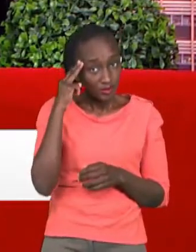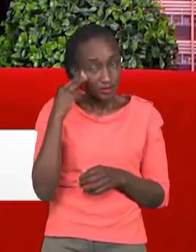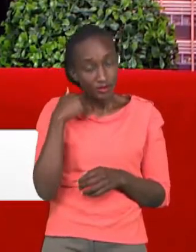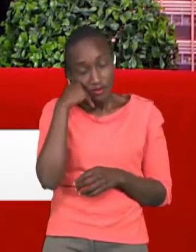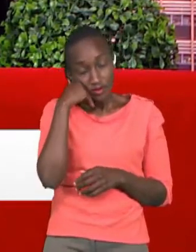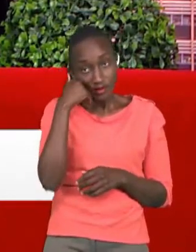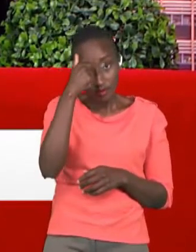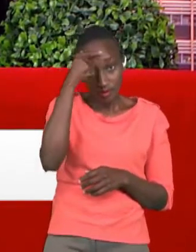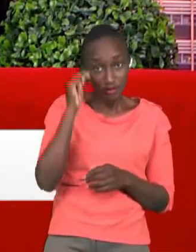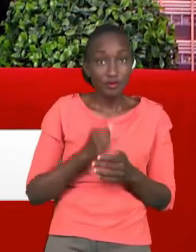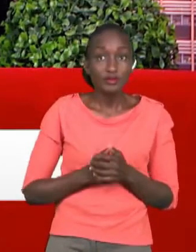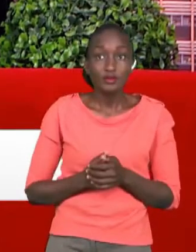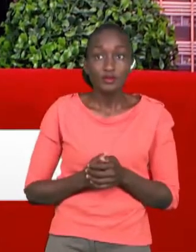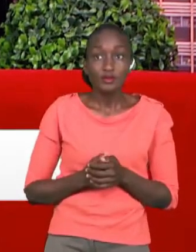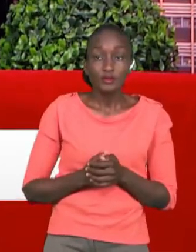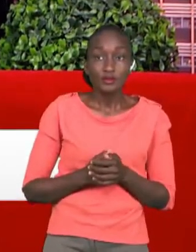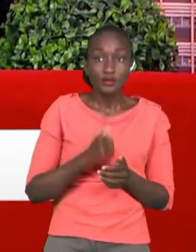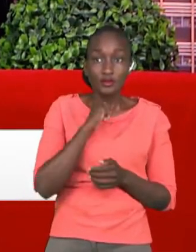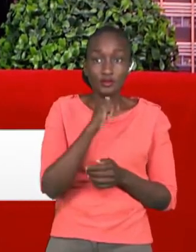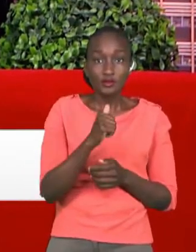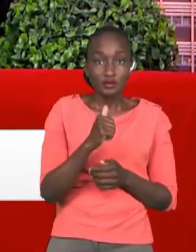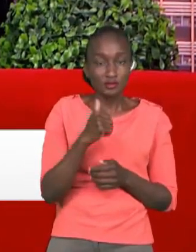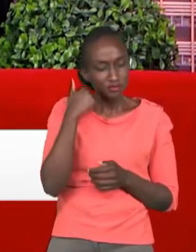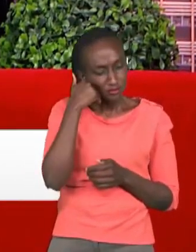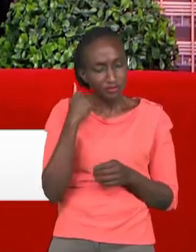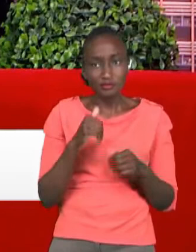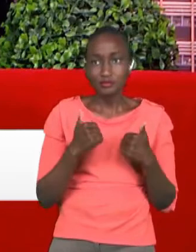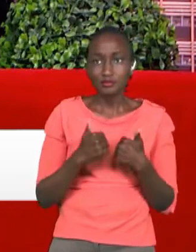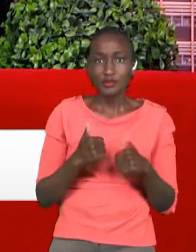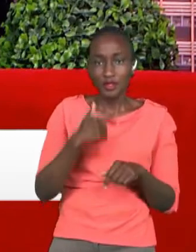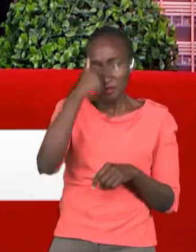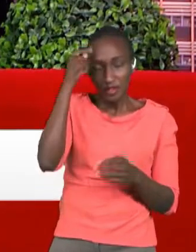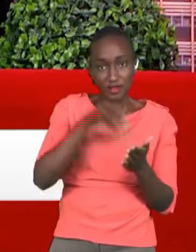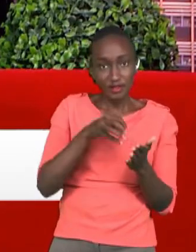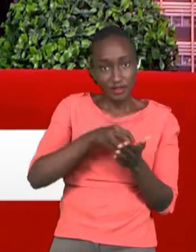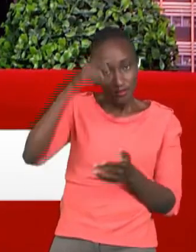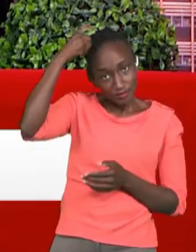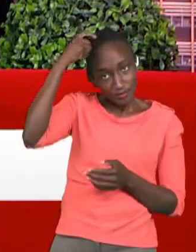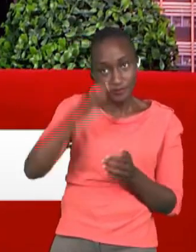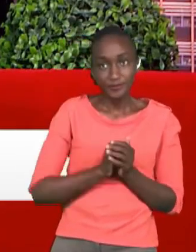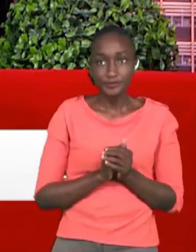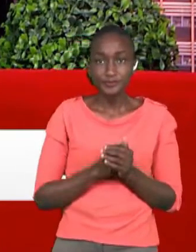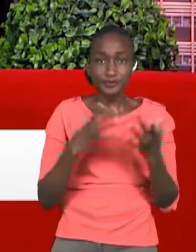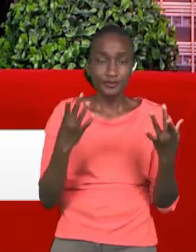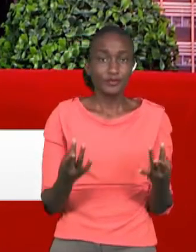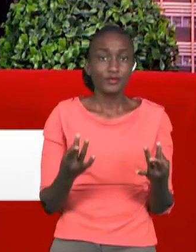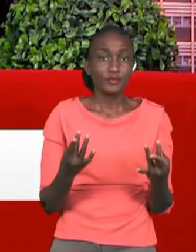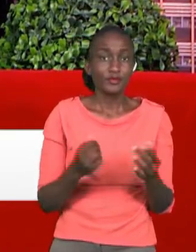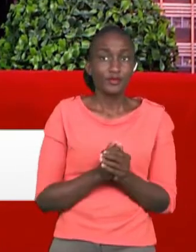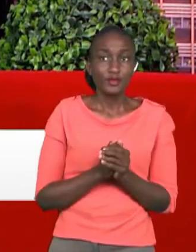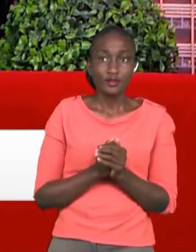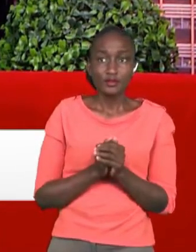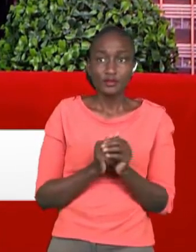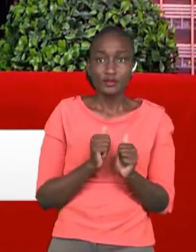because it's not a disease, it's a state of mind. Mm-hmm. Okay, yeah. So yoga,